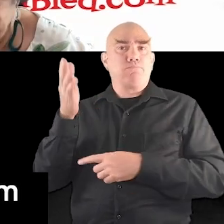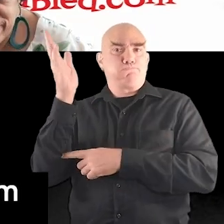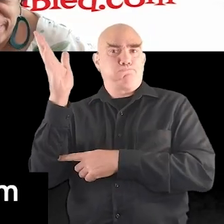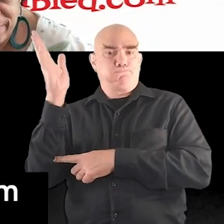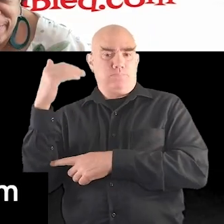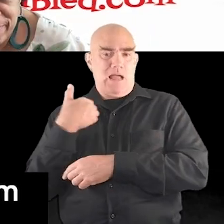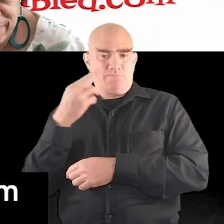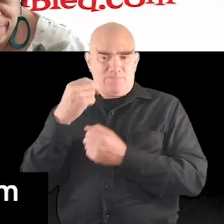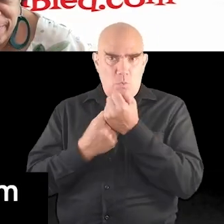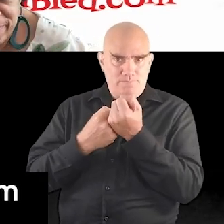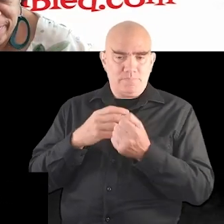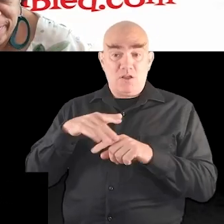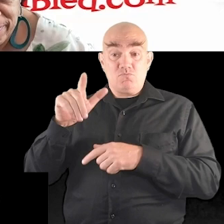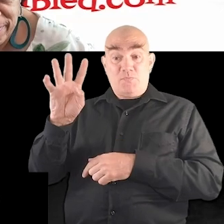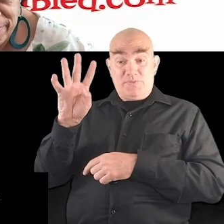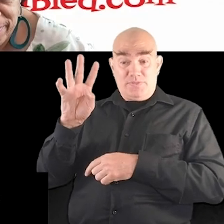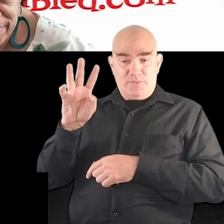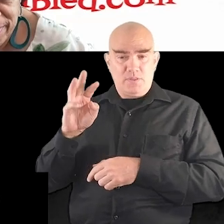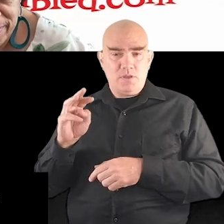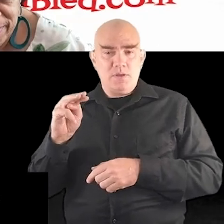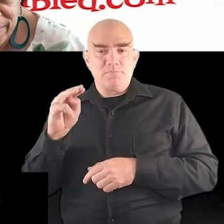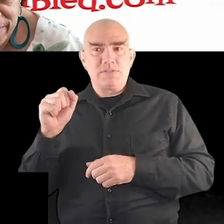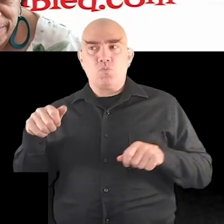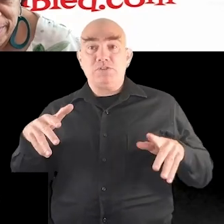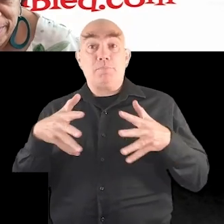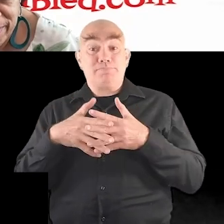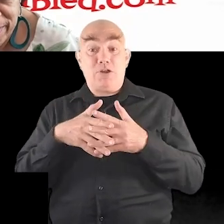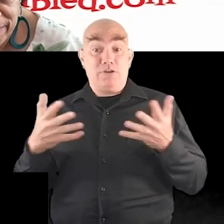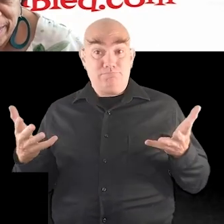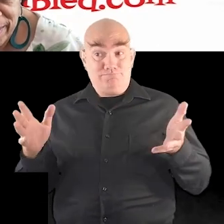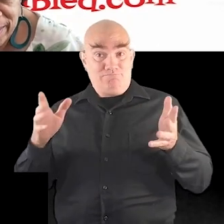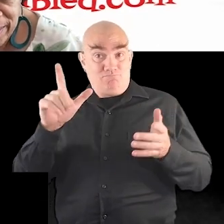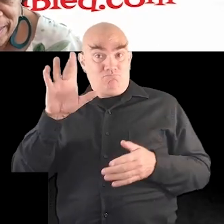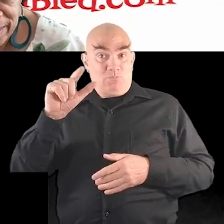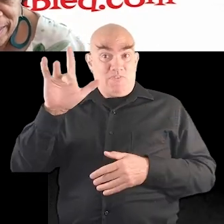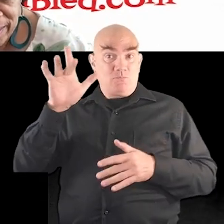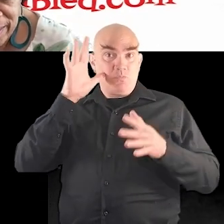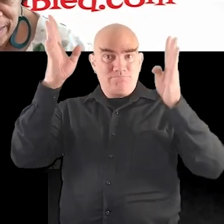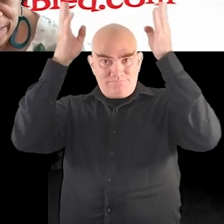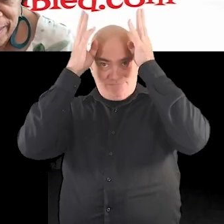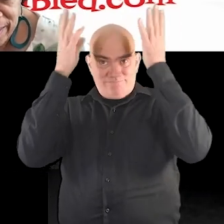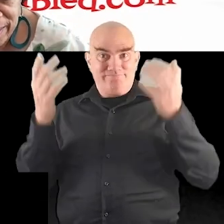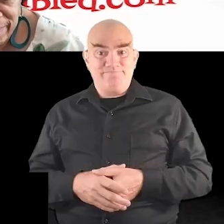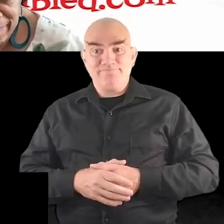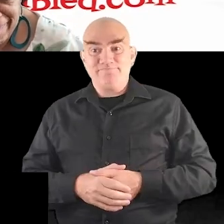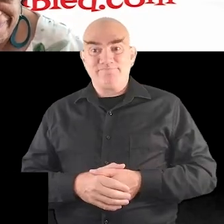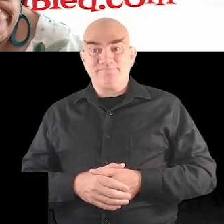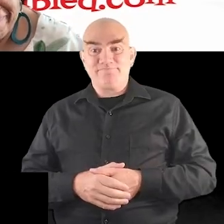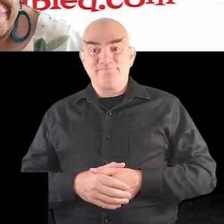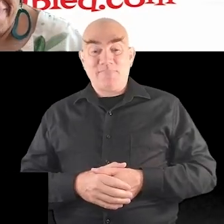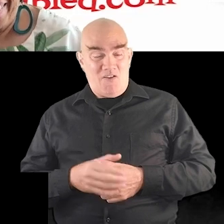we will give our platform speeches, and on the 24th, Ms. Wheelchair America 2025 will be crowned.